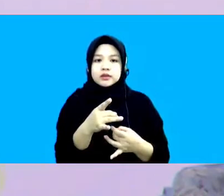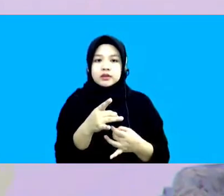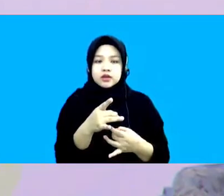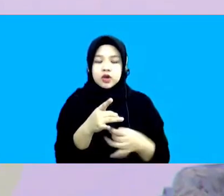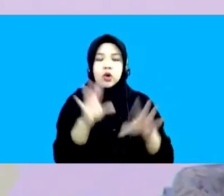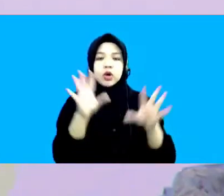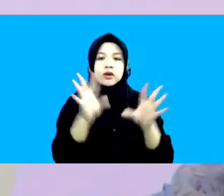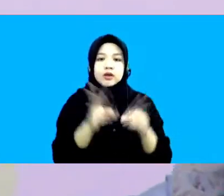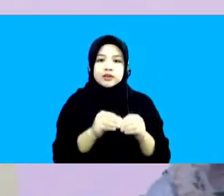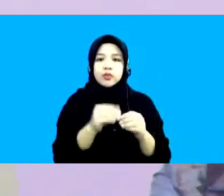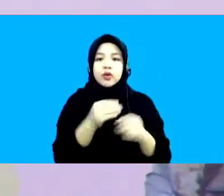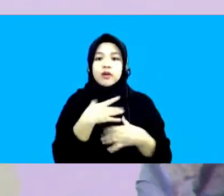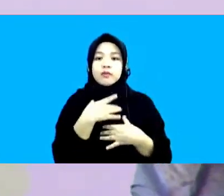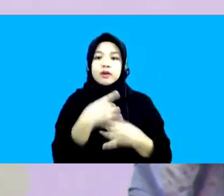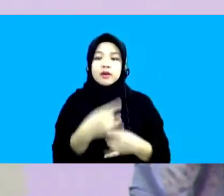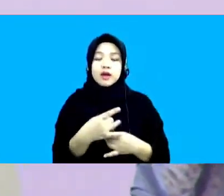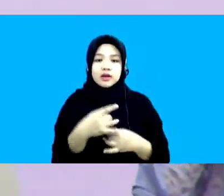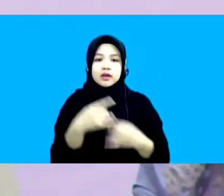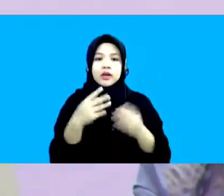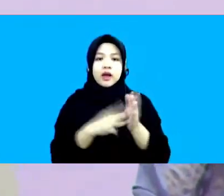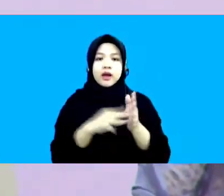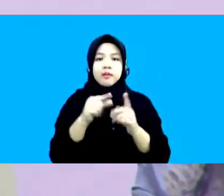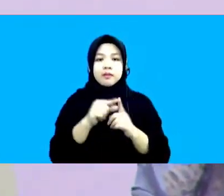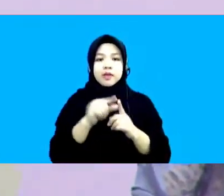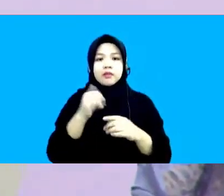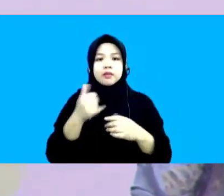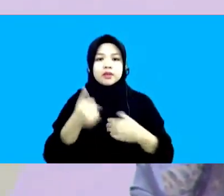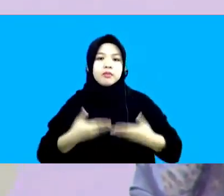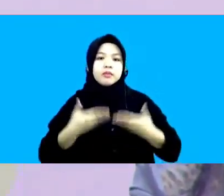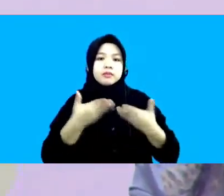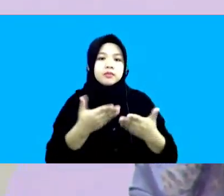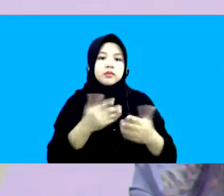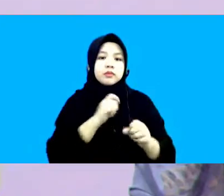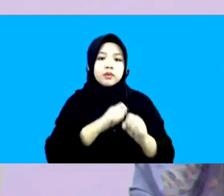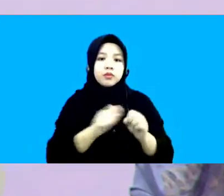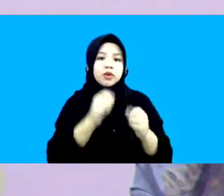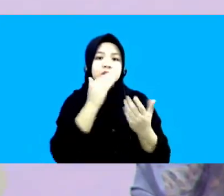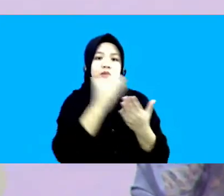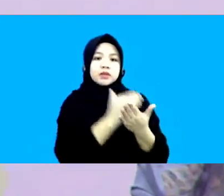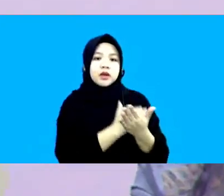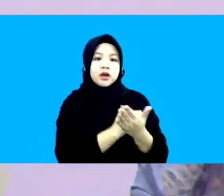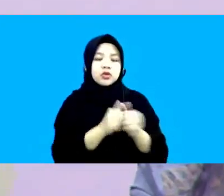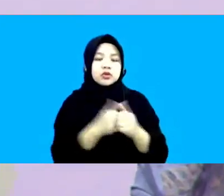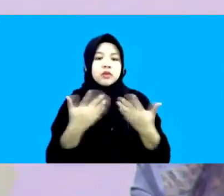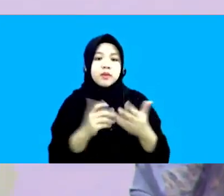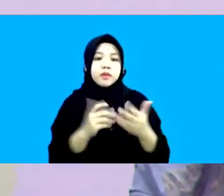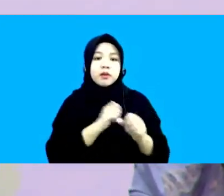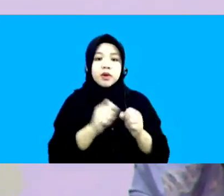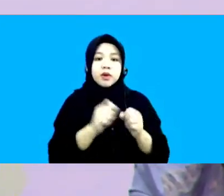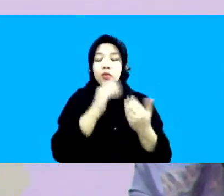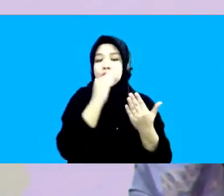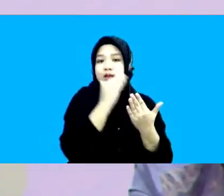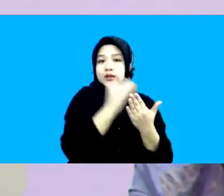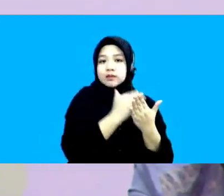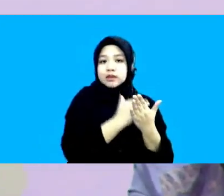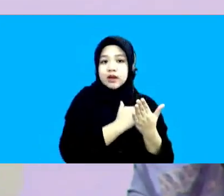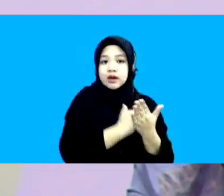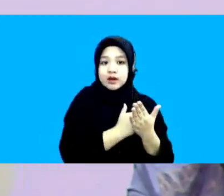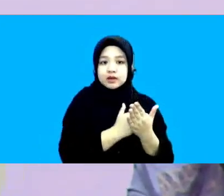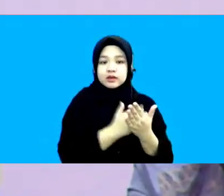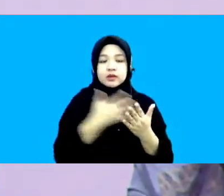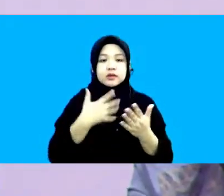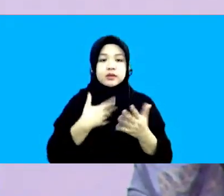and especially because this event is part of our T20, especially on the Task Force 5, talking about